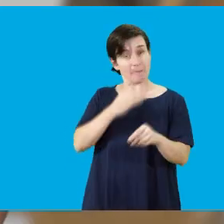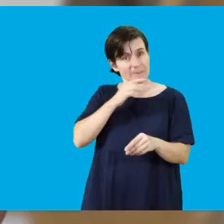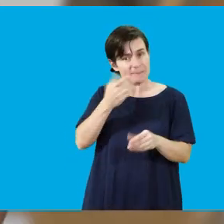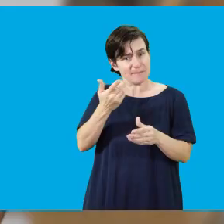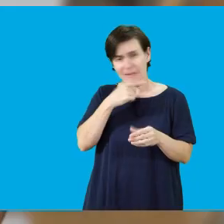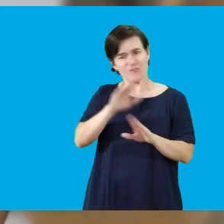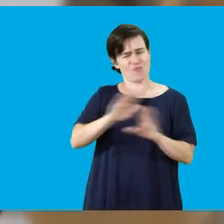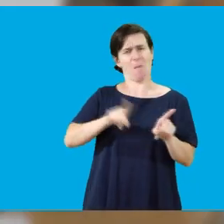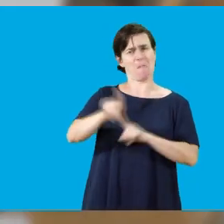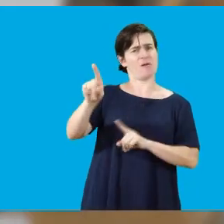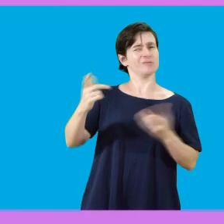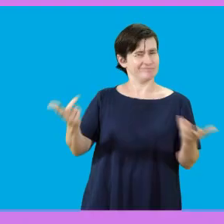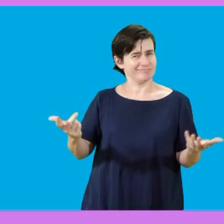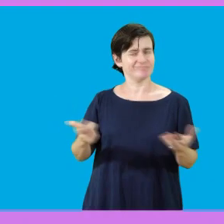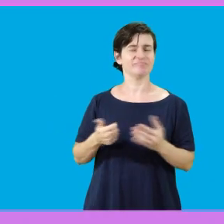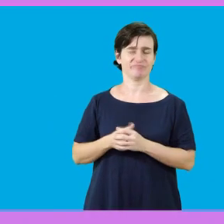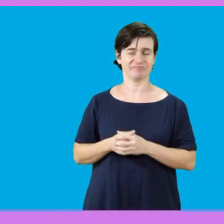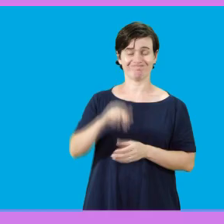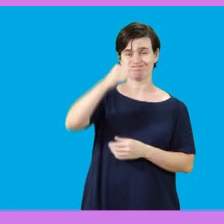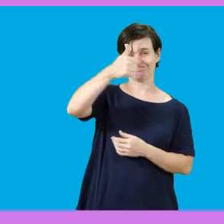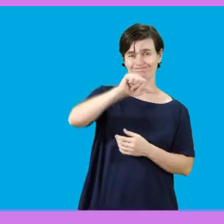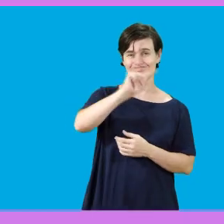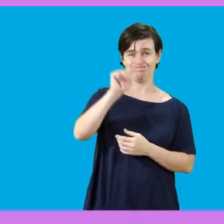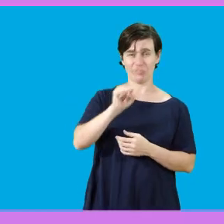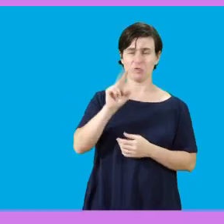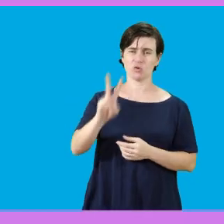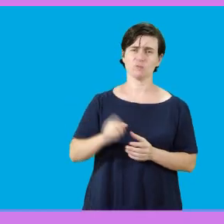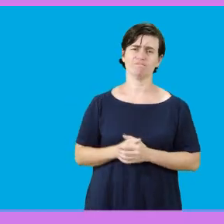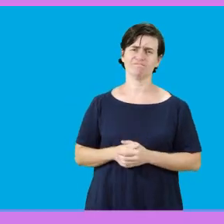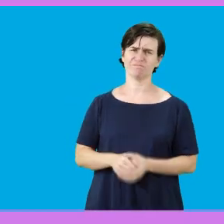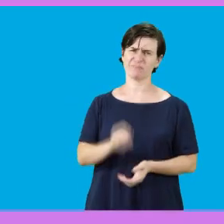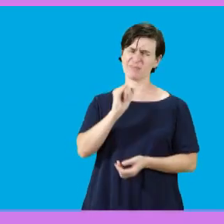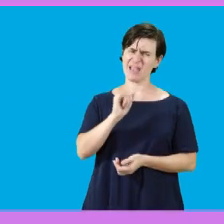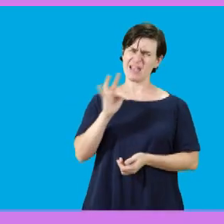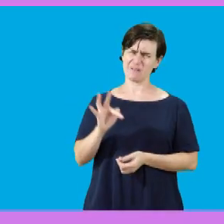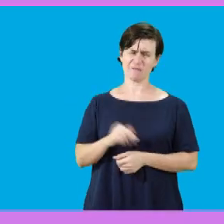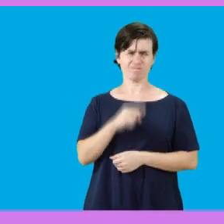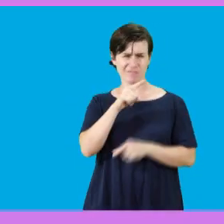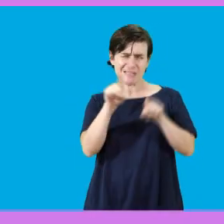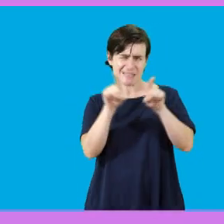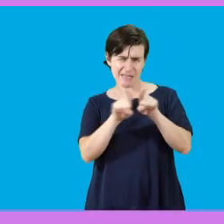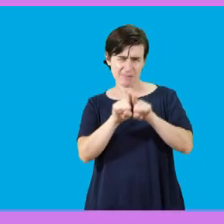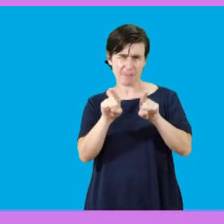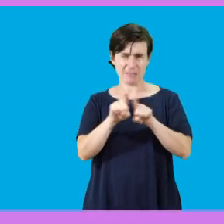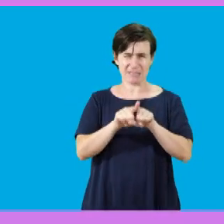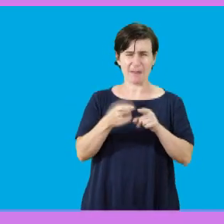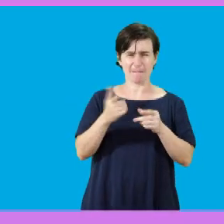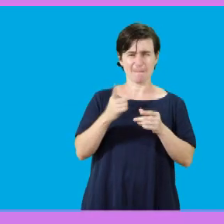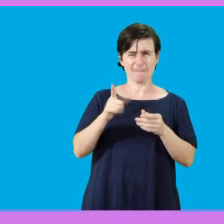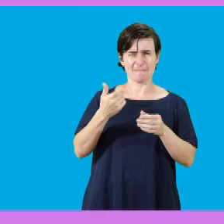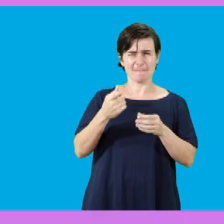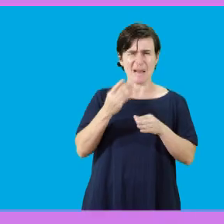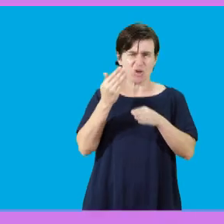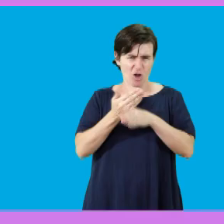did not fail, it means you have passed. Then question 2, if they have the same number of